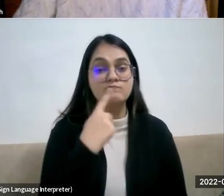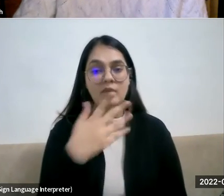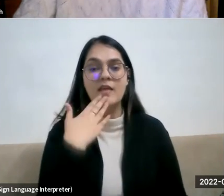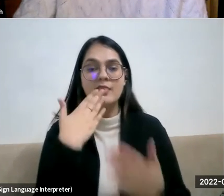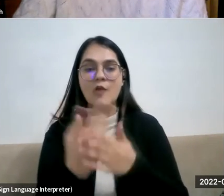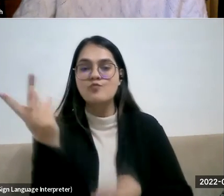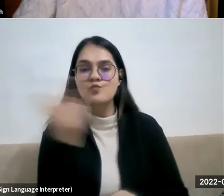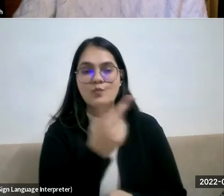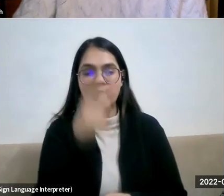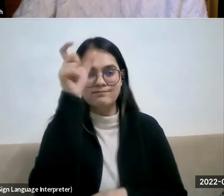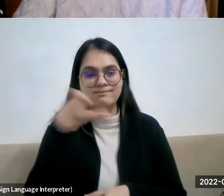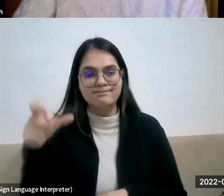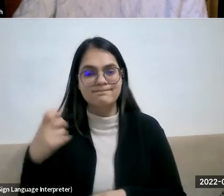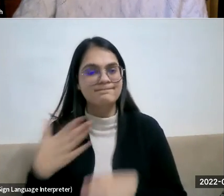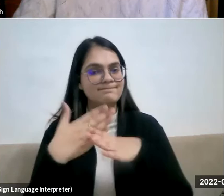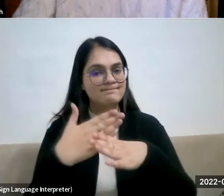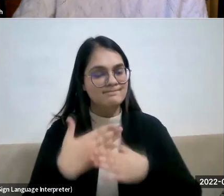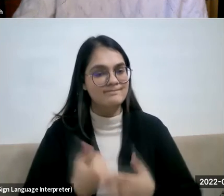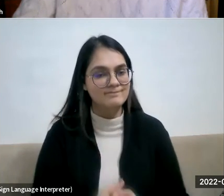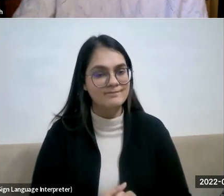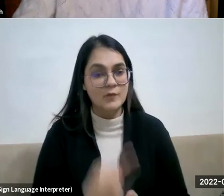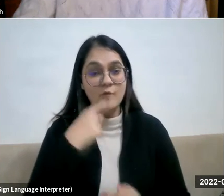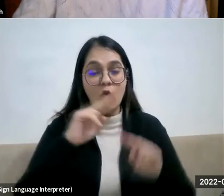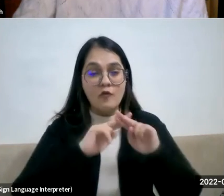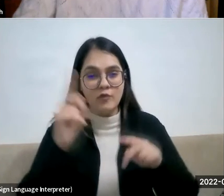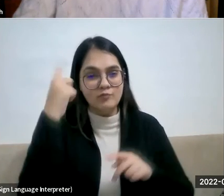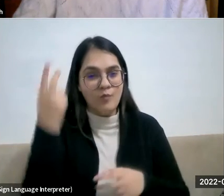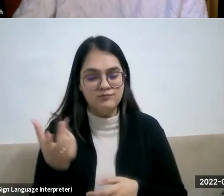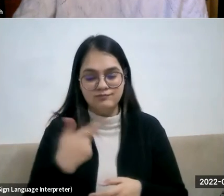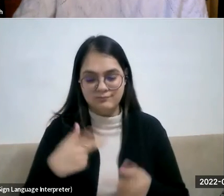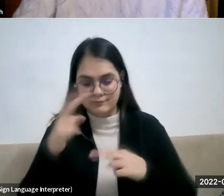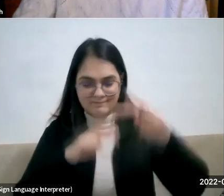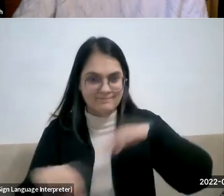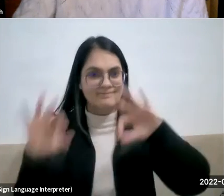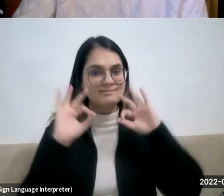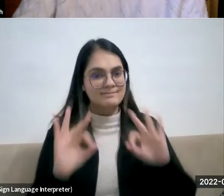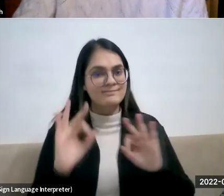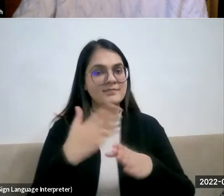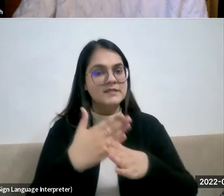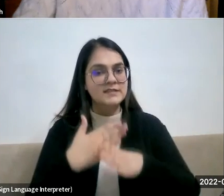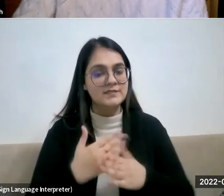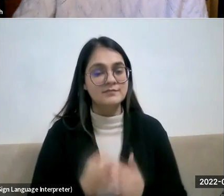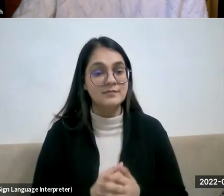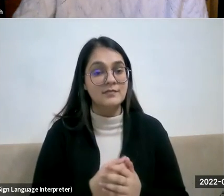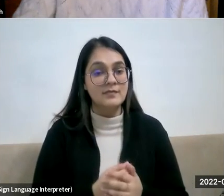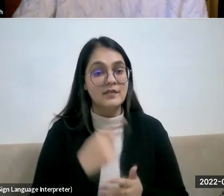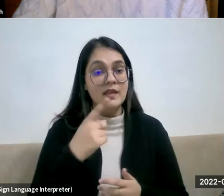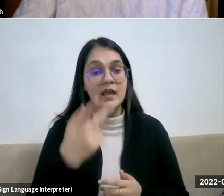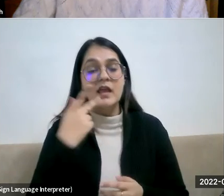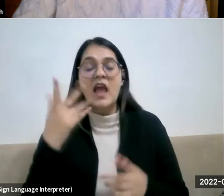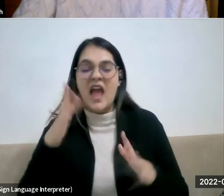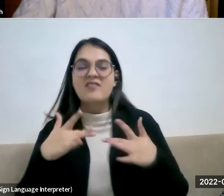thank you, Padmini, for those insightful observations, which are a cause for despair, but